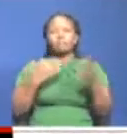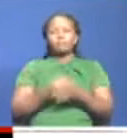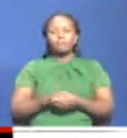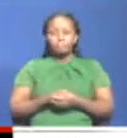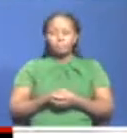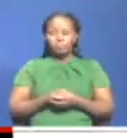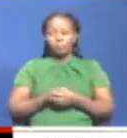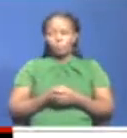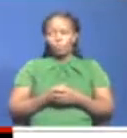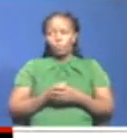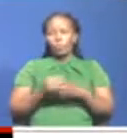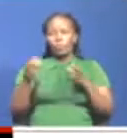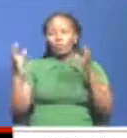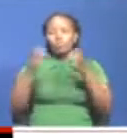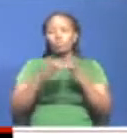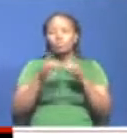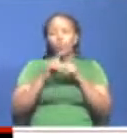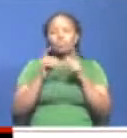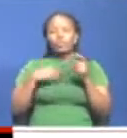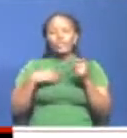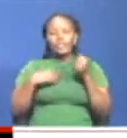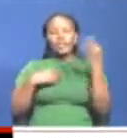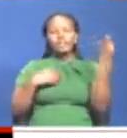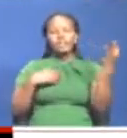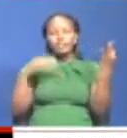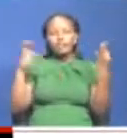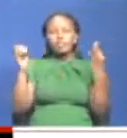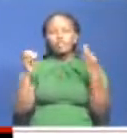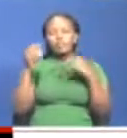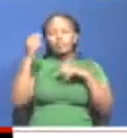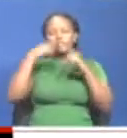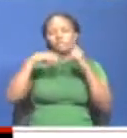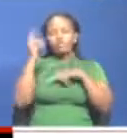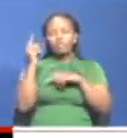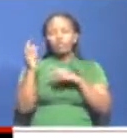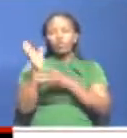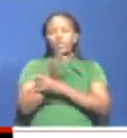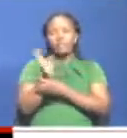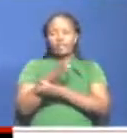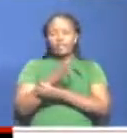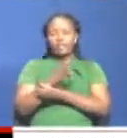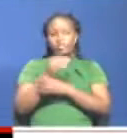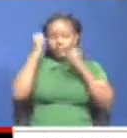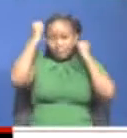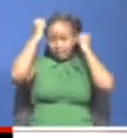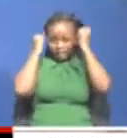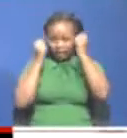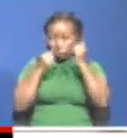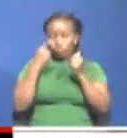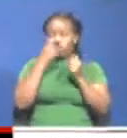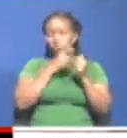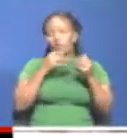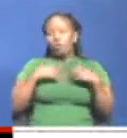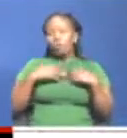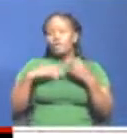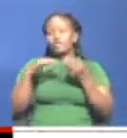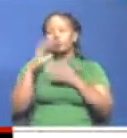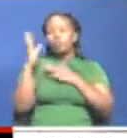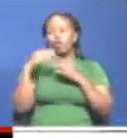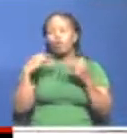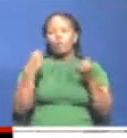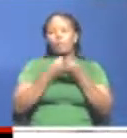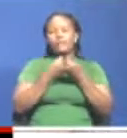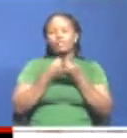The Dockers had romped to a 3-0 victory Thursday, while GSU were 8 points behind the leaders, having played two fewer